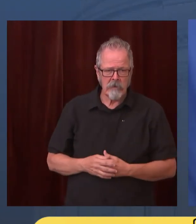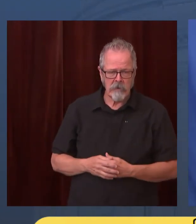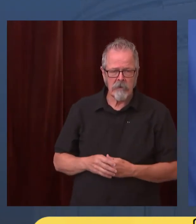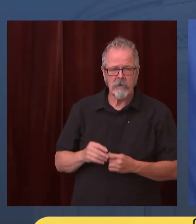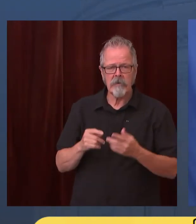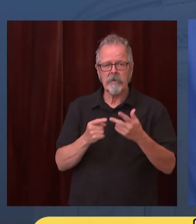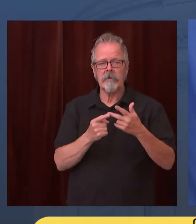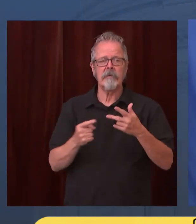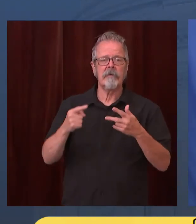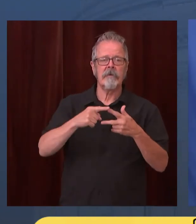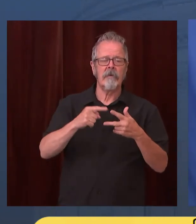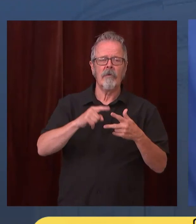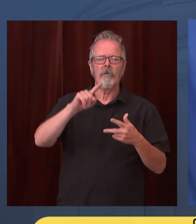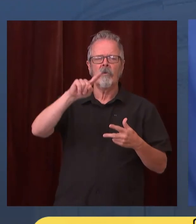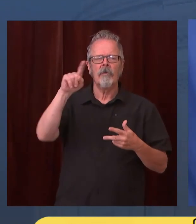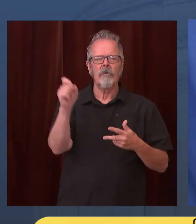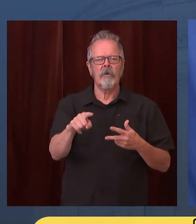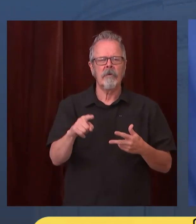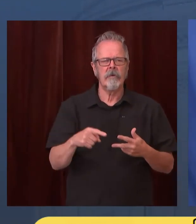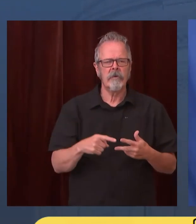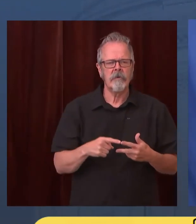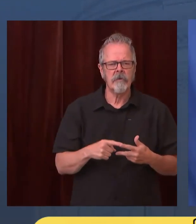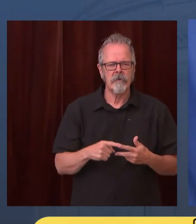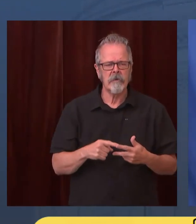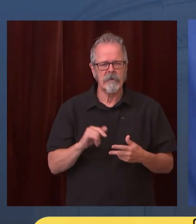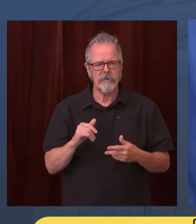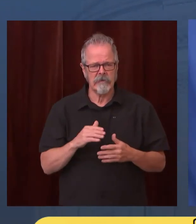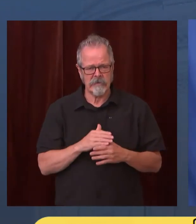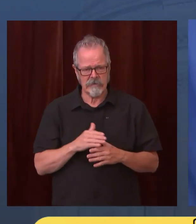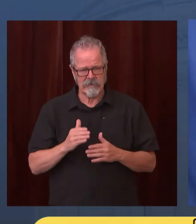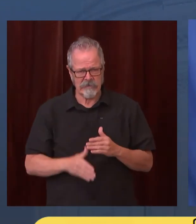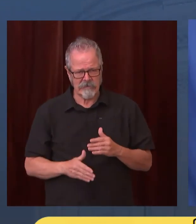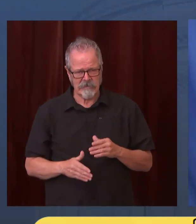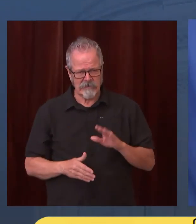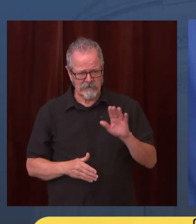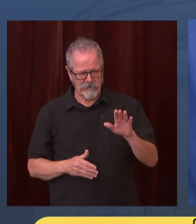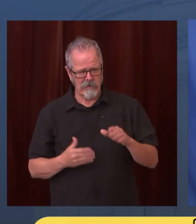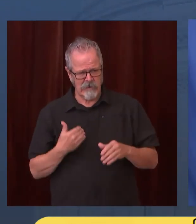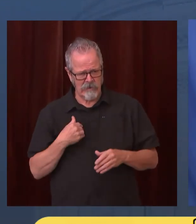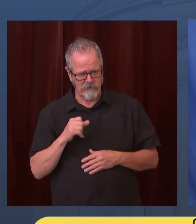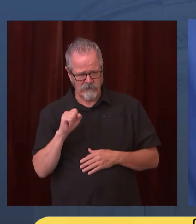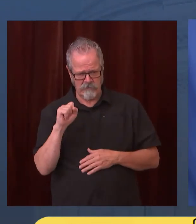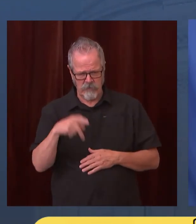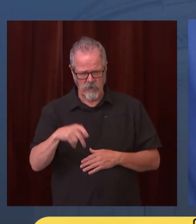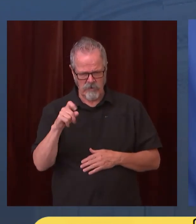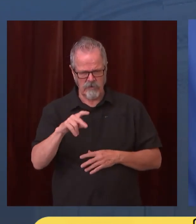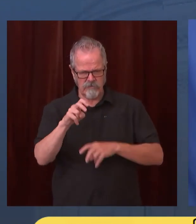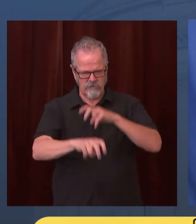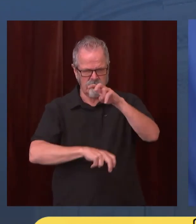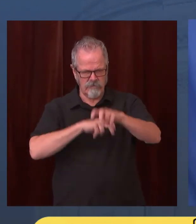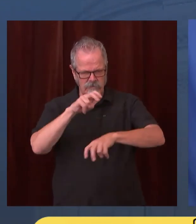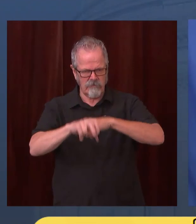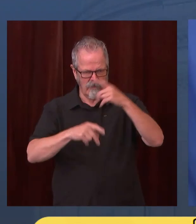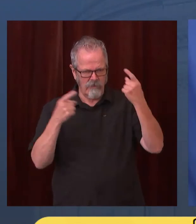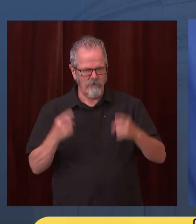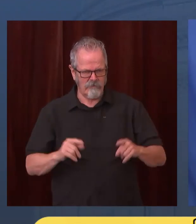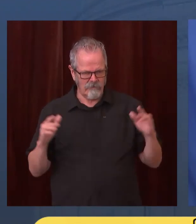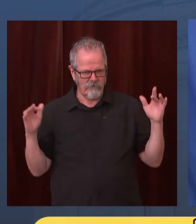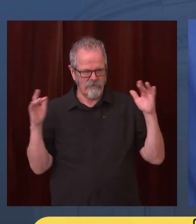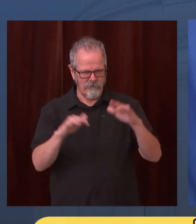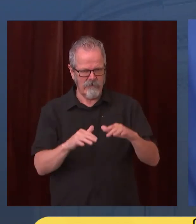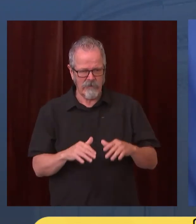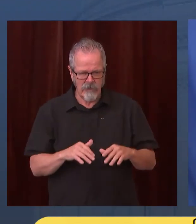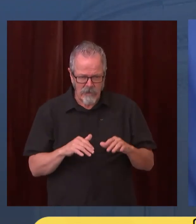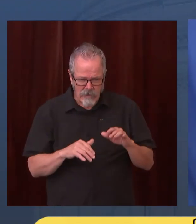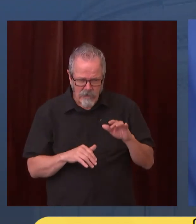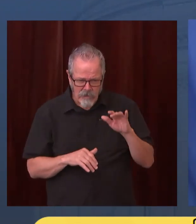mandate apply to fairs like this since everyone is spread out outside, unlike concerts? And if so, can you explain why? It does